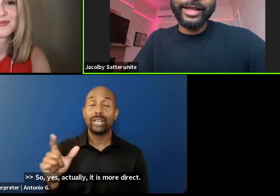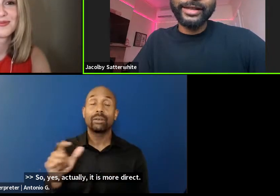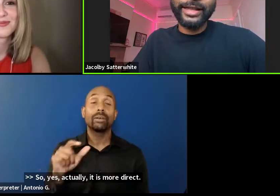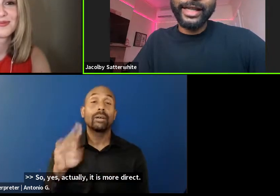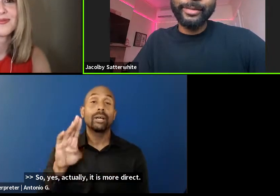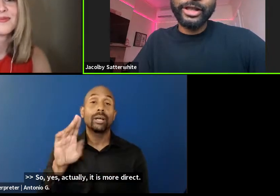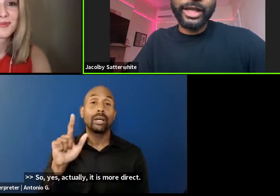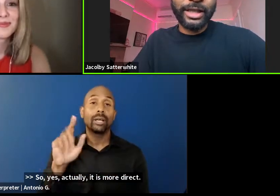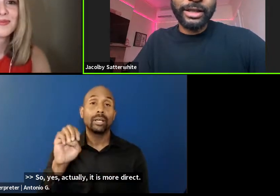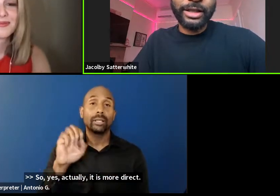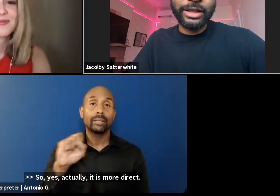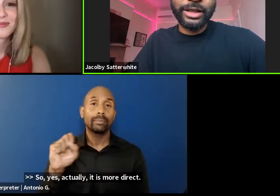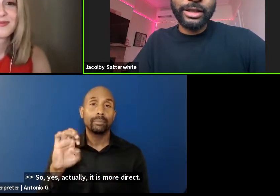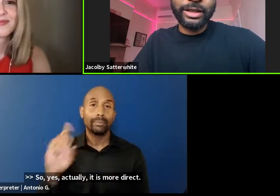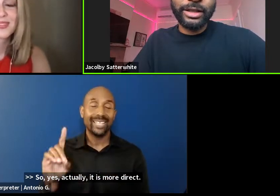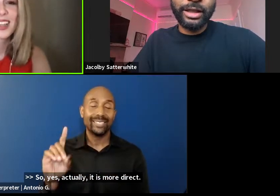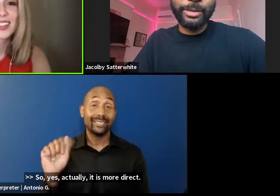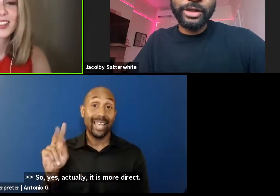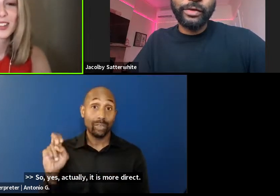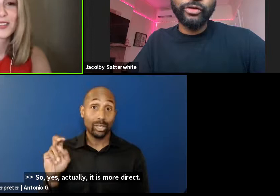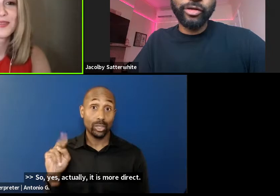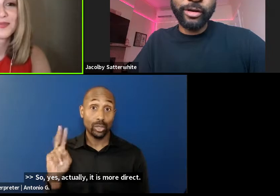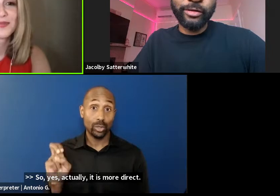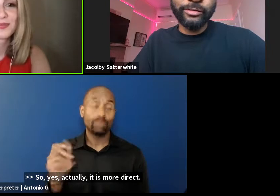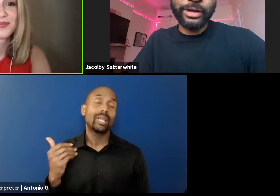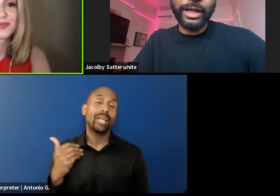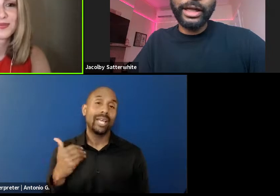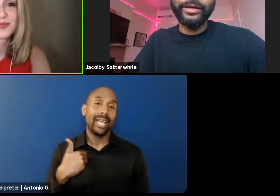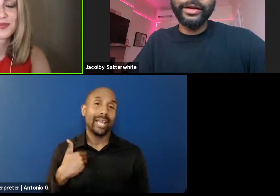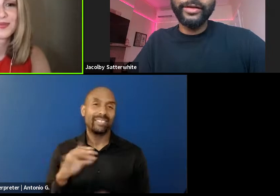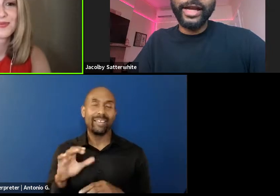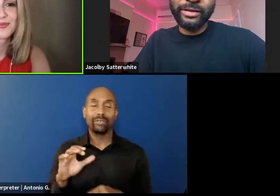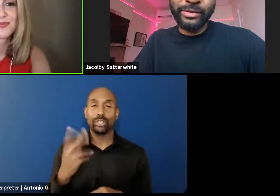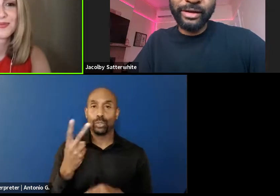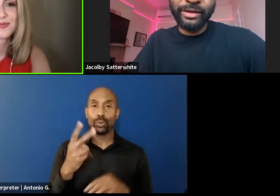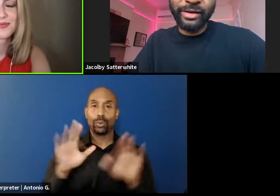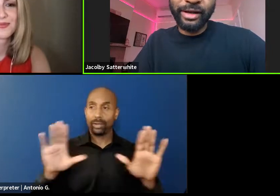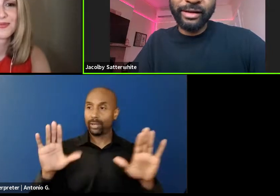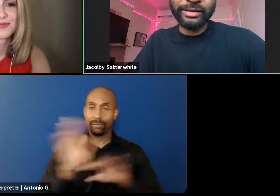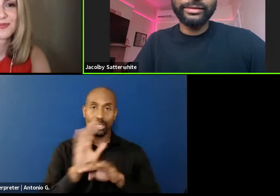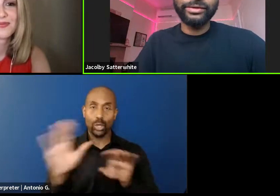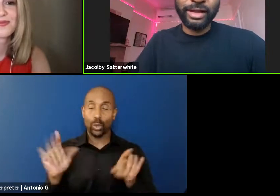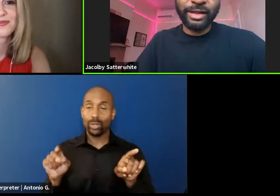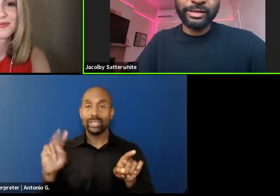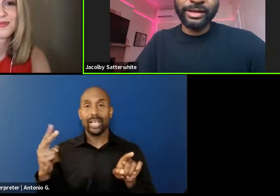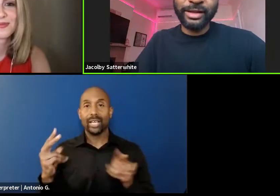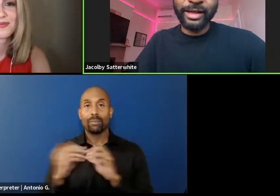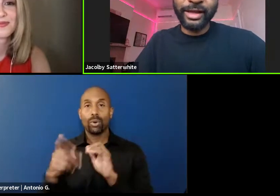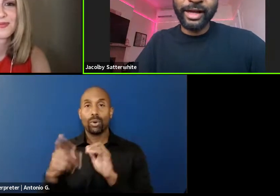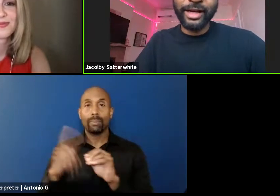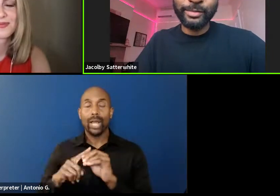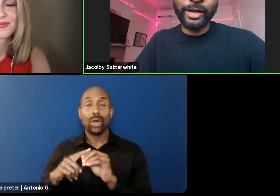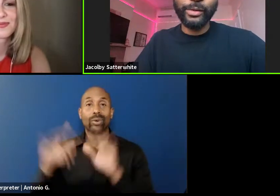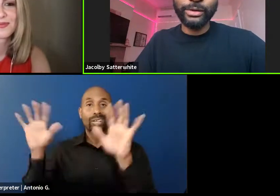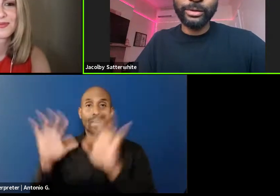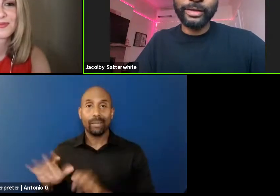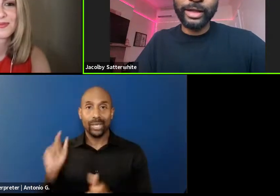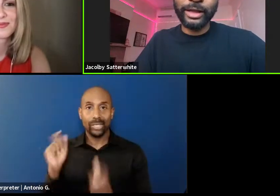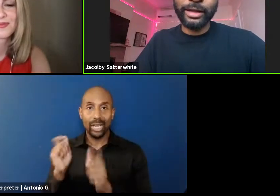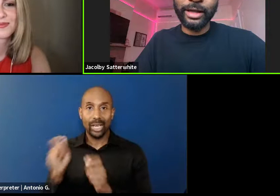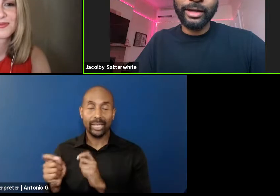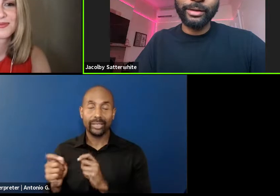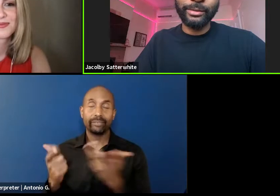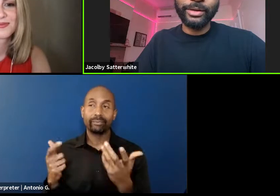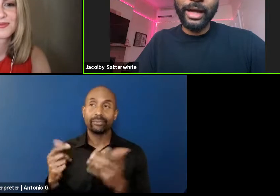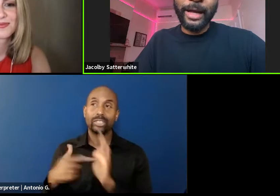climate, had these climate change images from drones and the California fires and floods and like iceberg. It was sort of